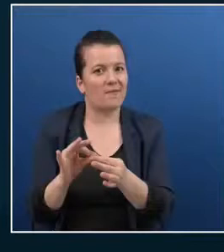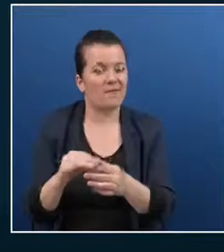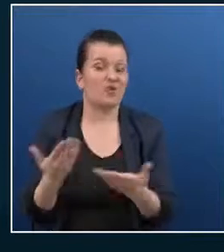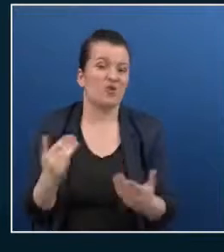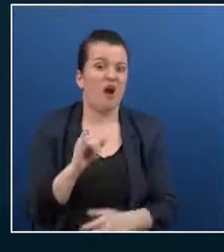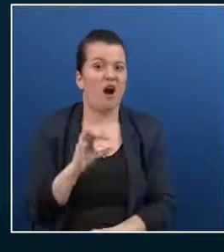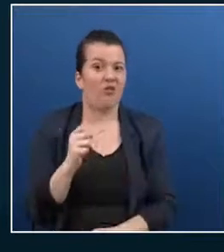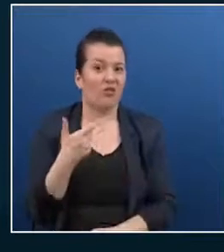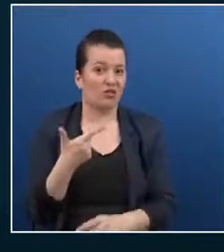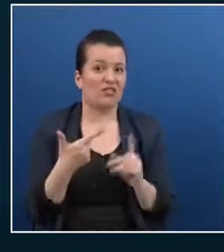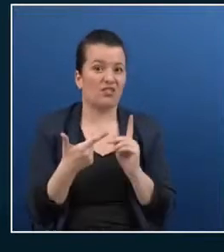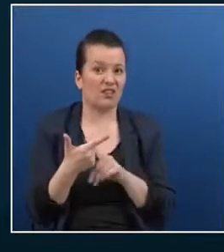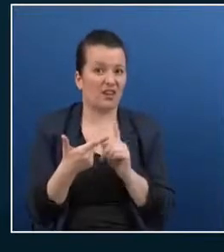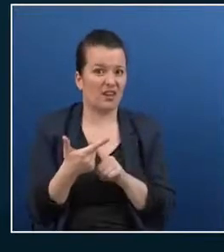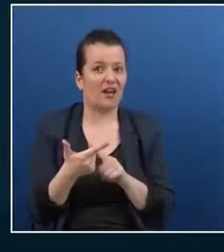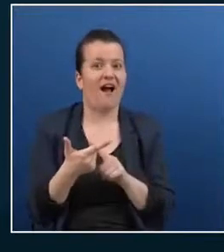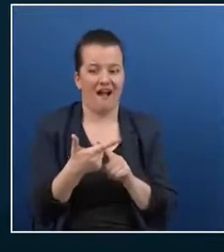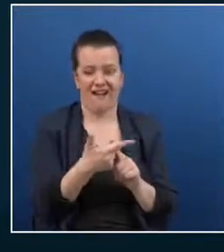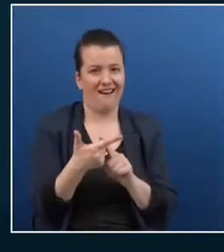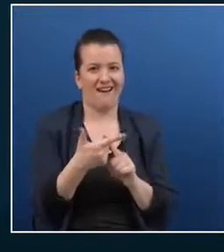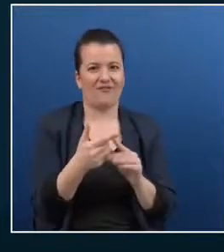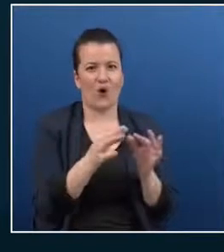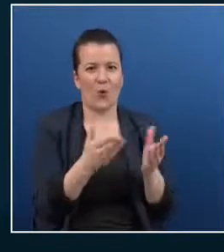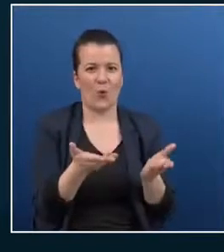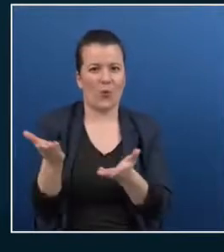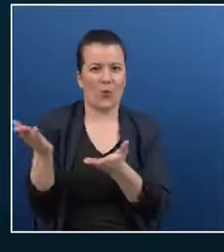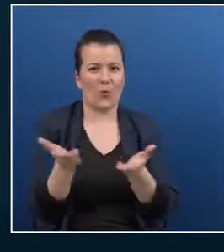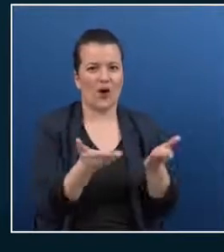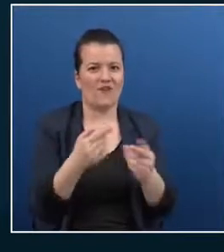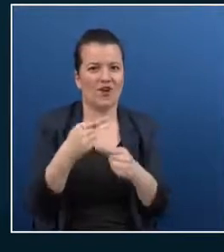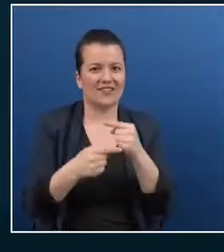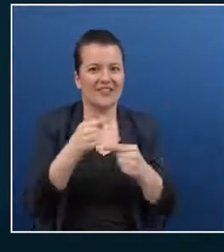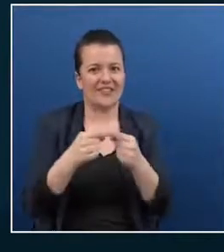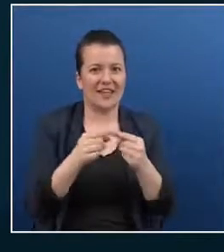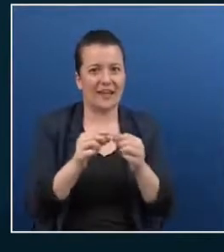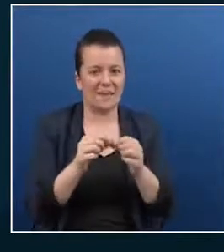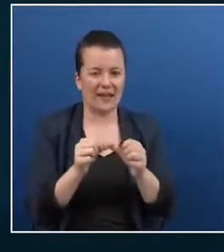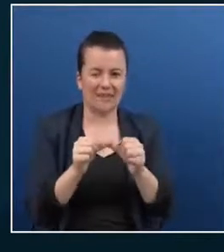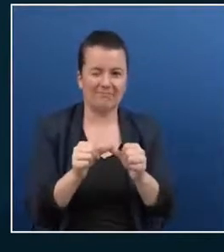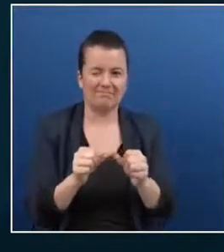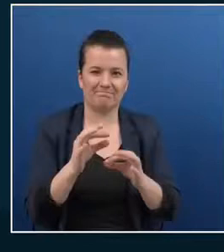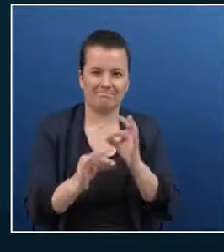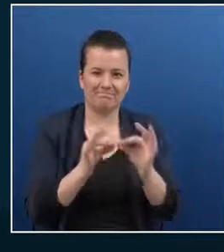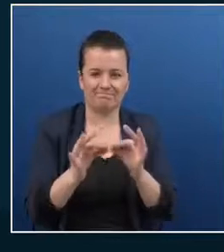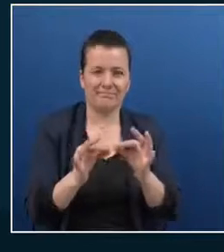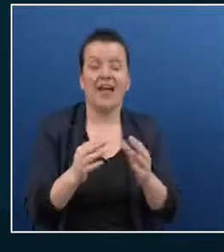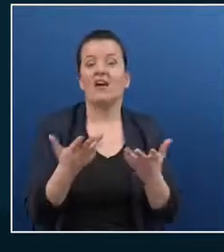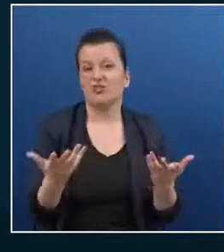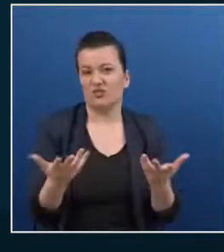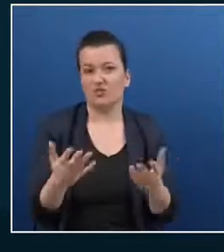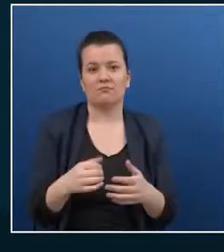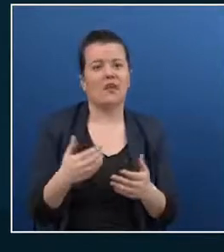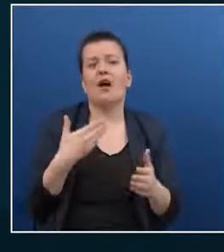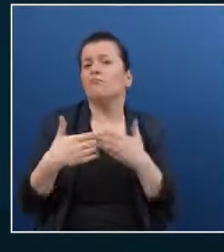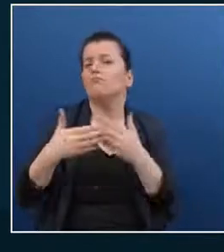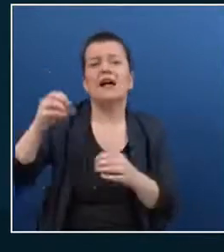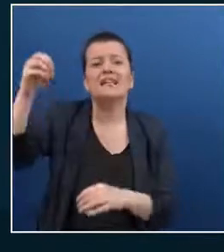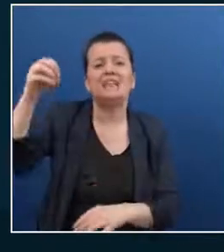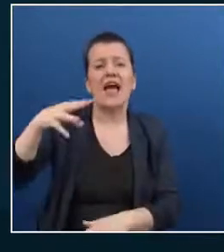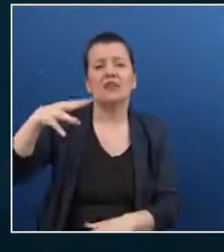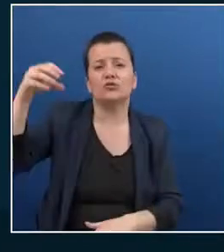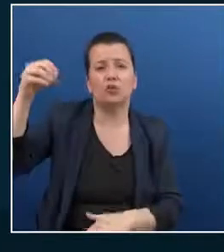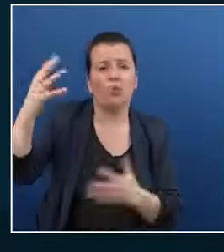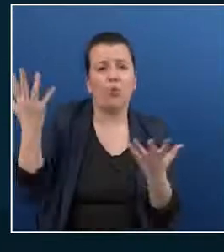really, really in the middle of all of our sustainability efforts, it doesn't matter what kind of sensor you're attaching